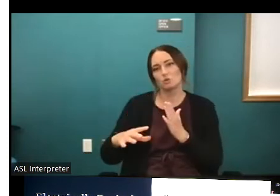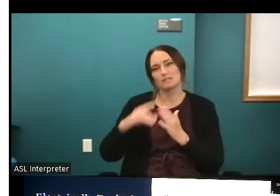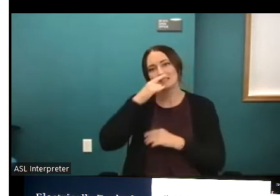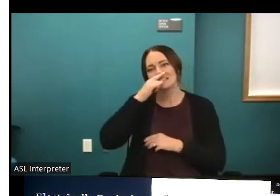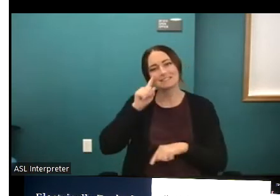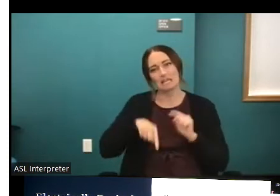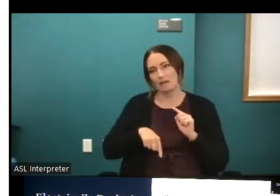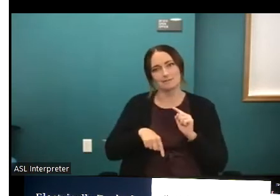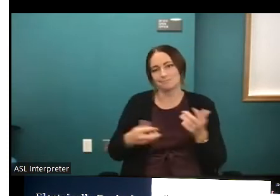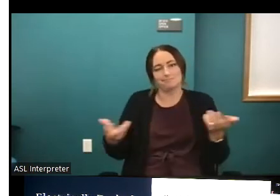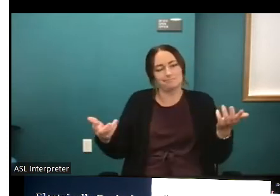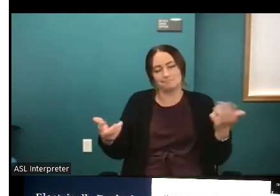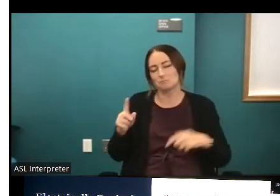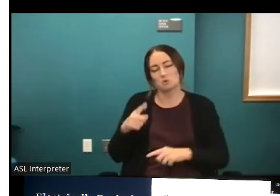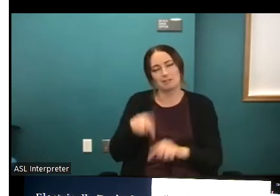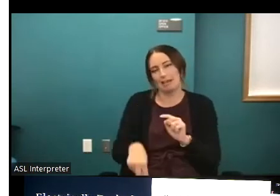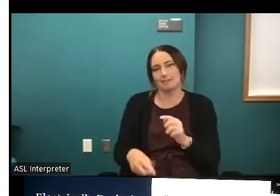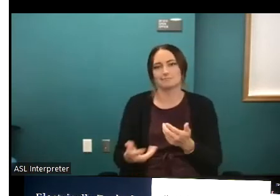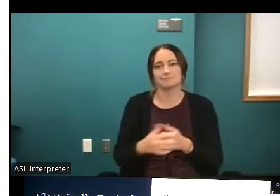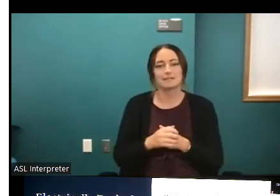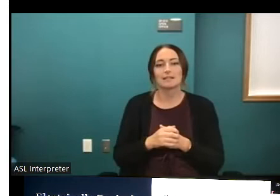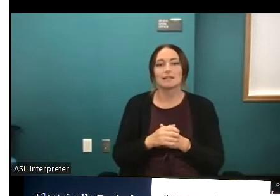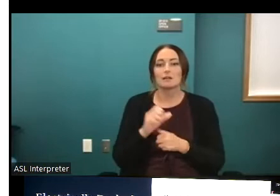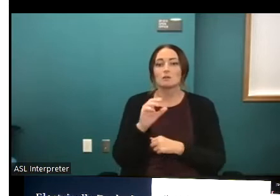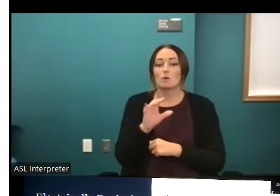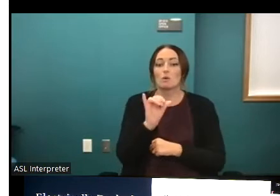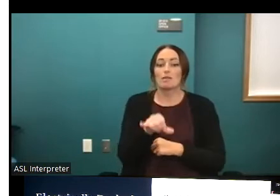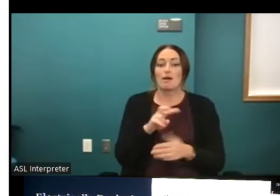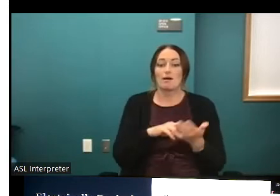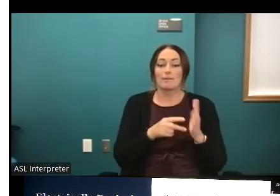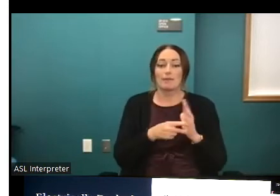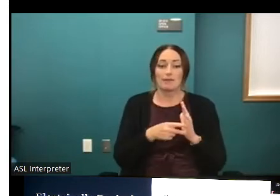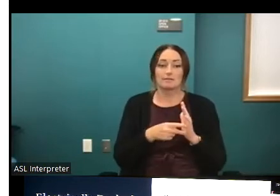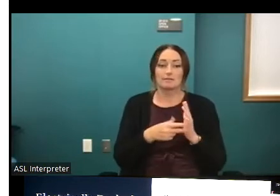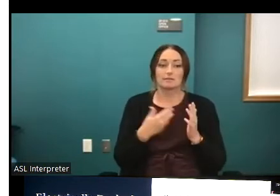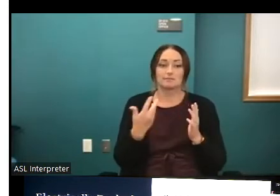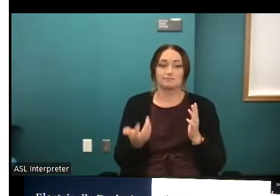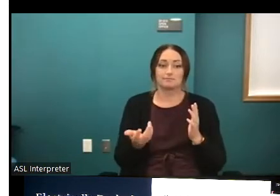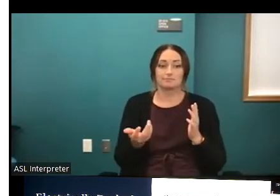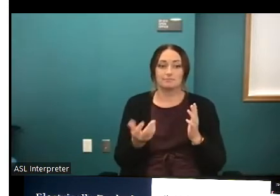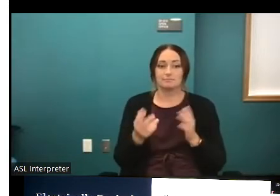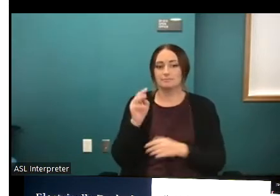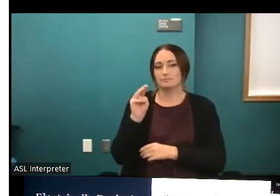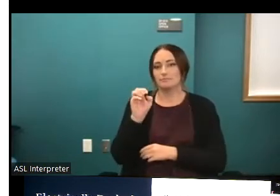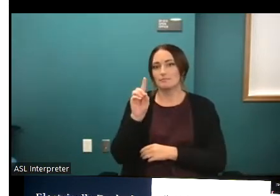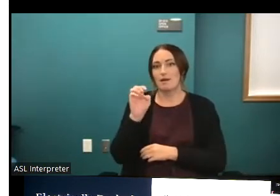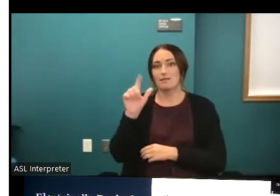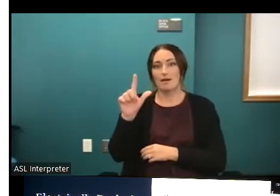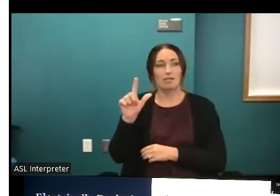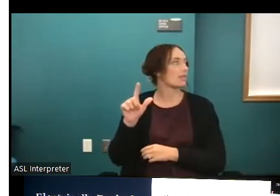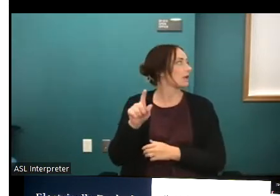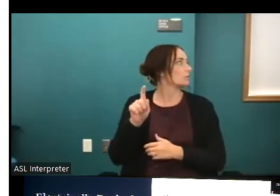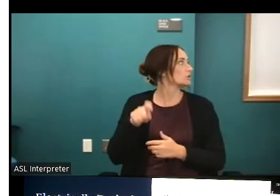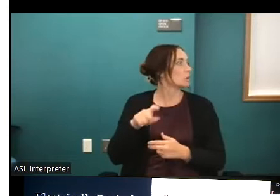just can't do it. And so that leaves AB and Medell, which you're supposed to use this